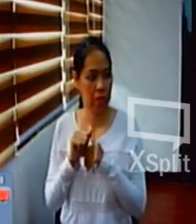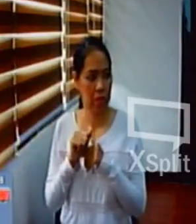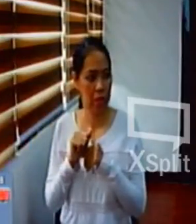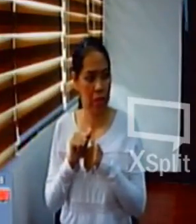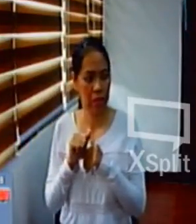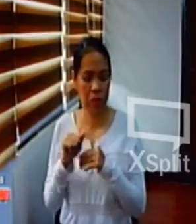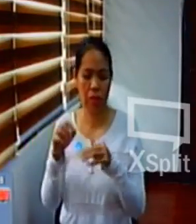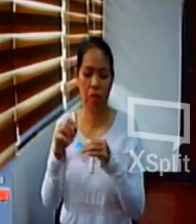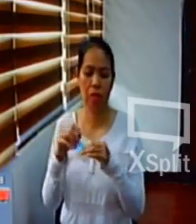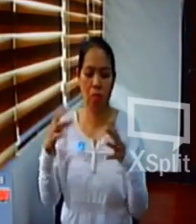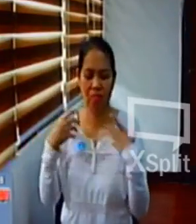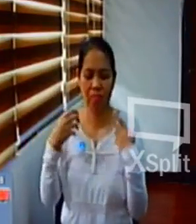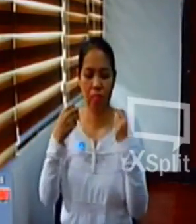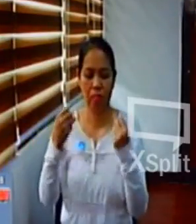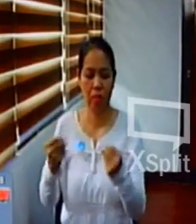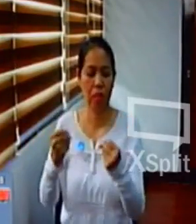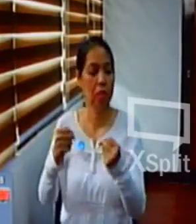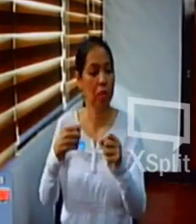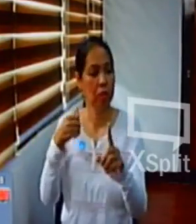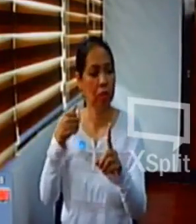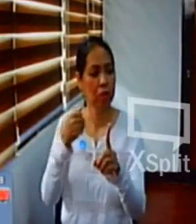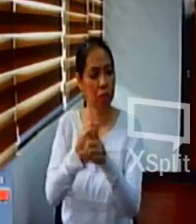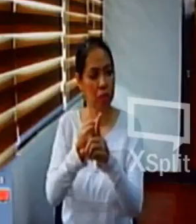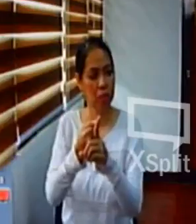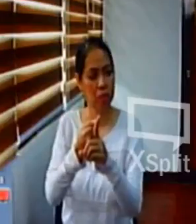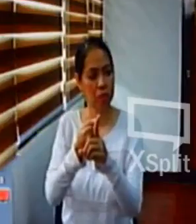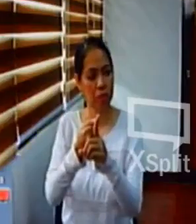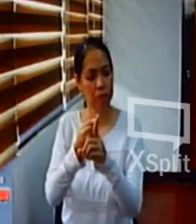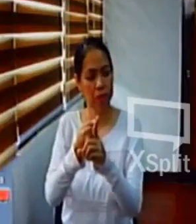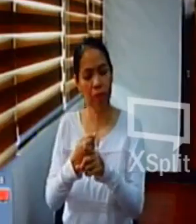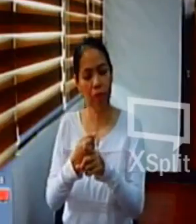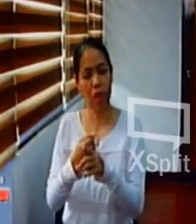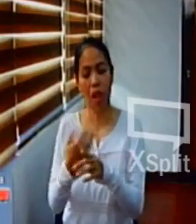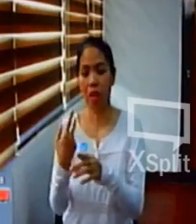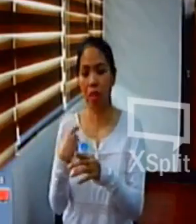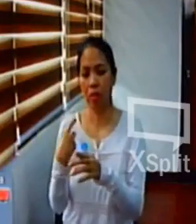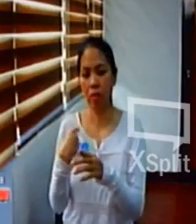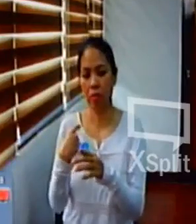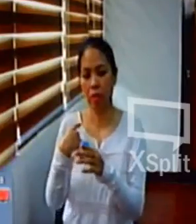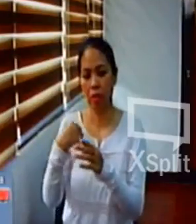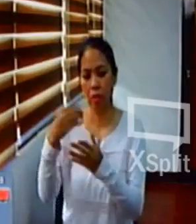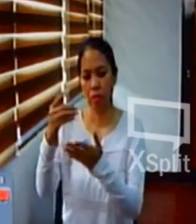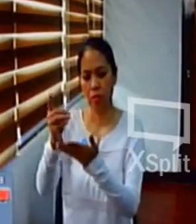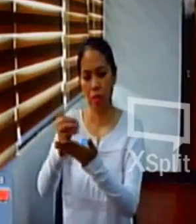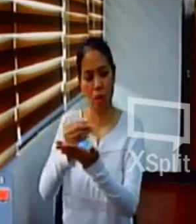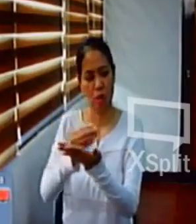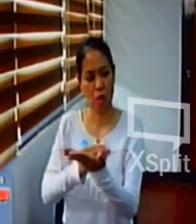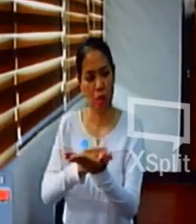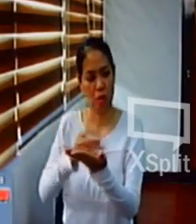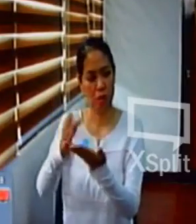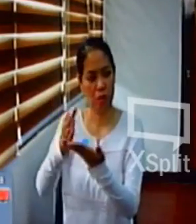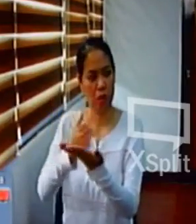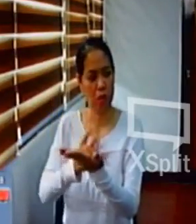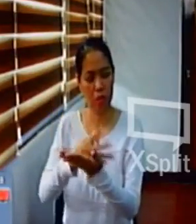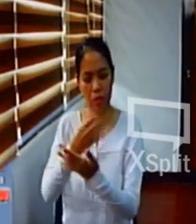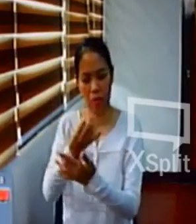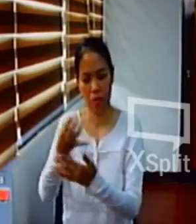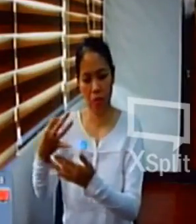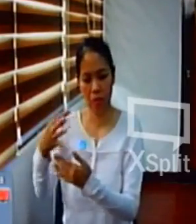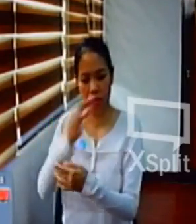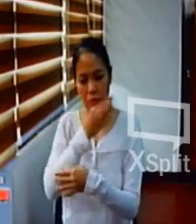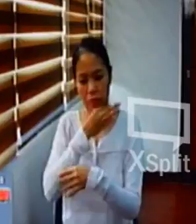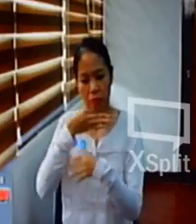or impacted? And do we have data as to the number of the farmers